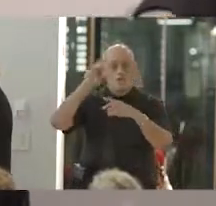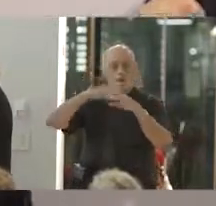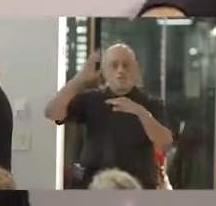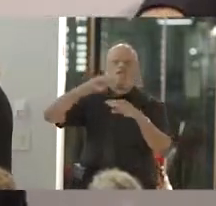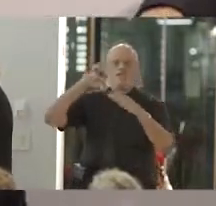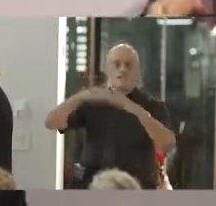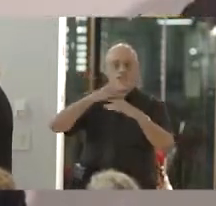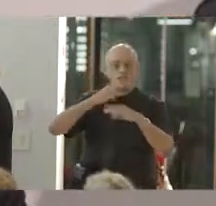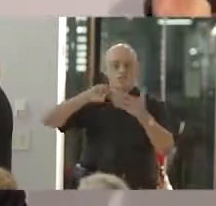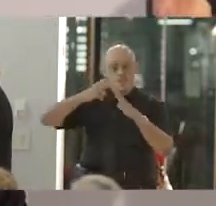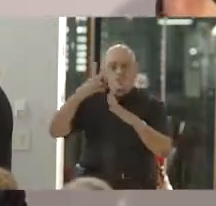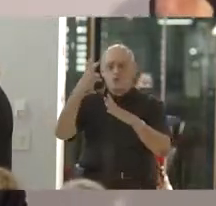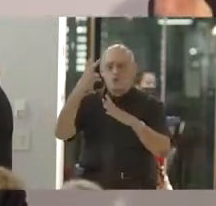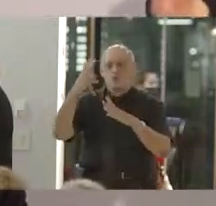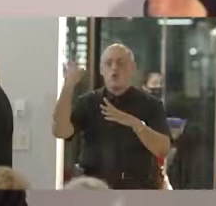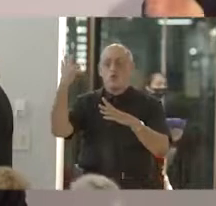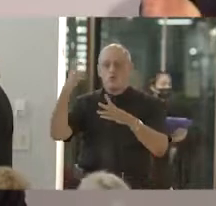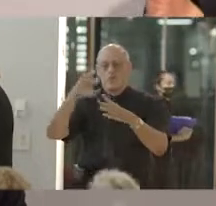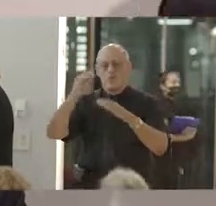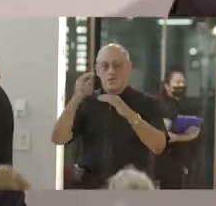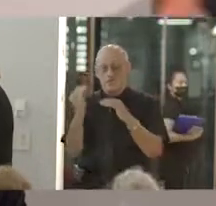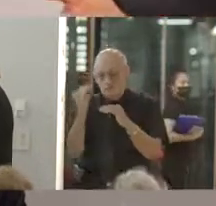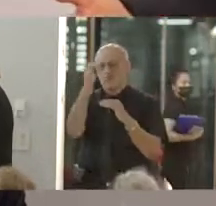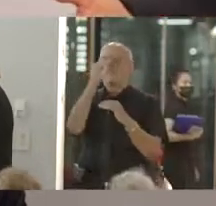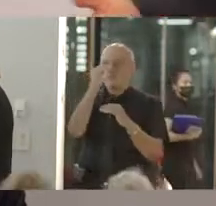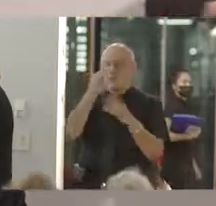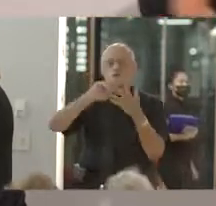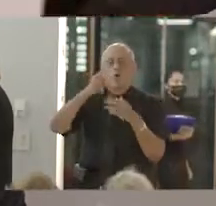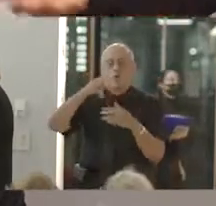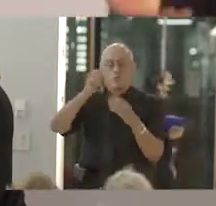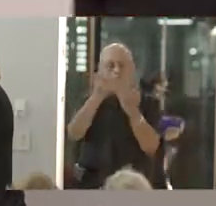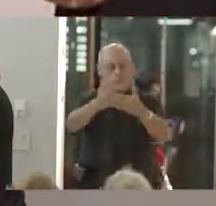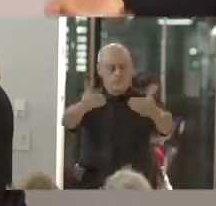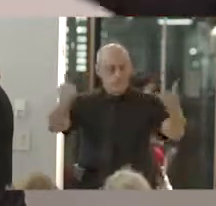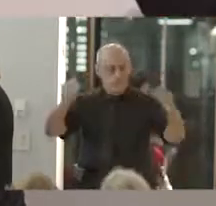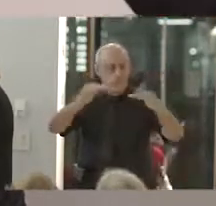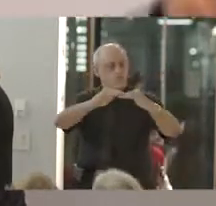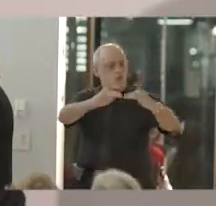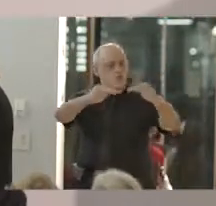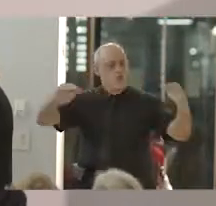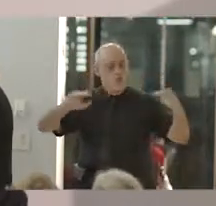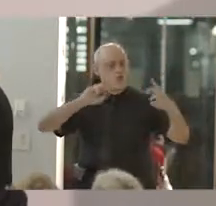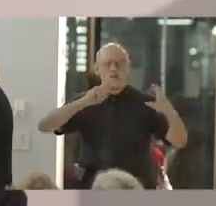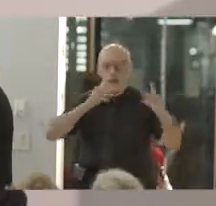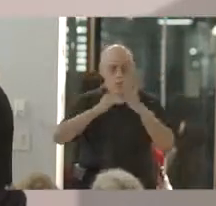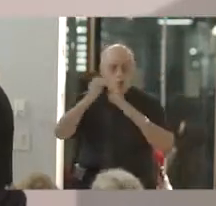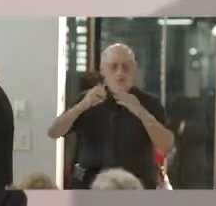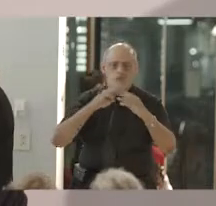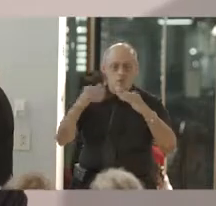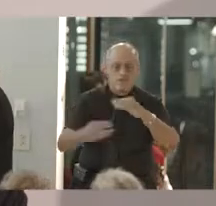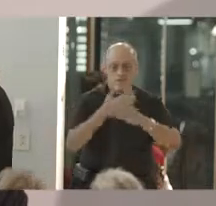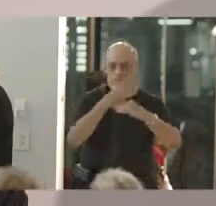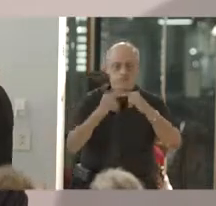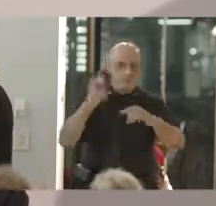existing grade to get that added level of resiliency so that the promenade itself isn't flooding frequently in 20, 30 years. Can